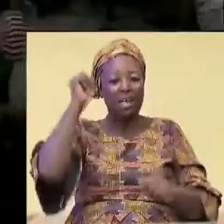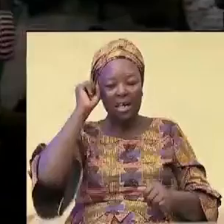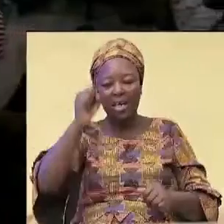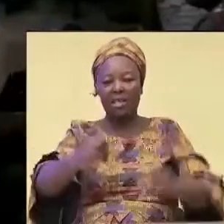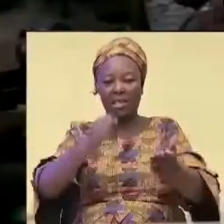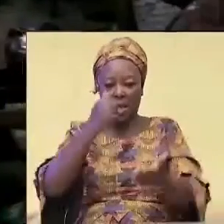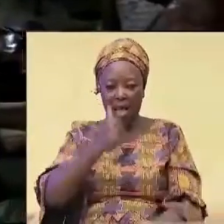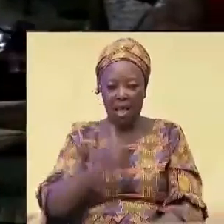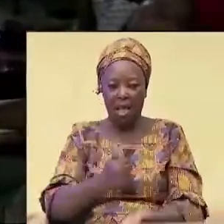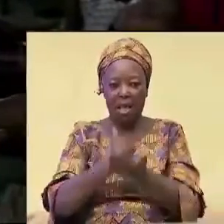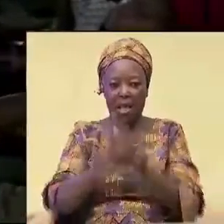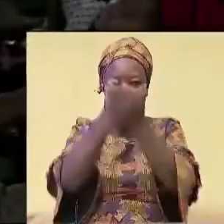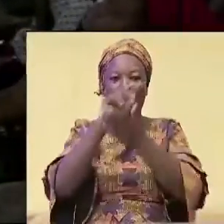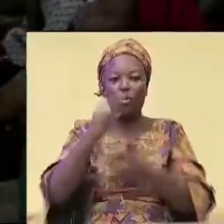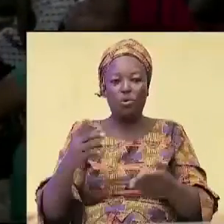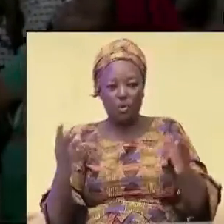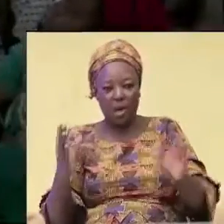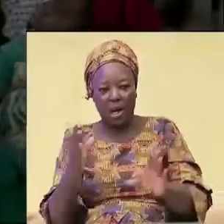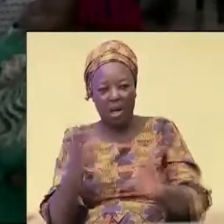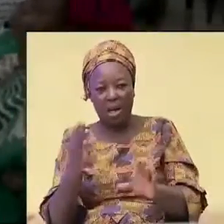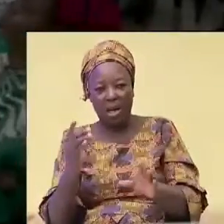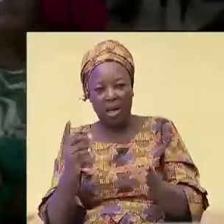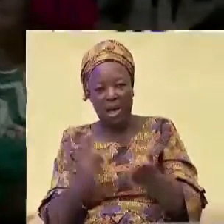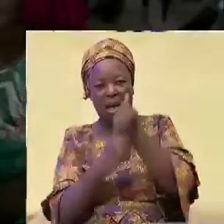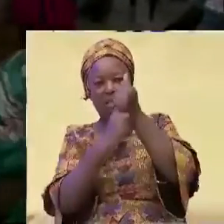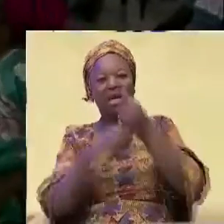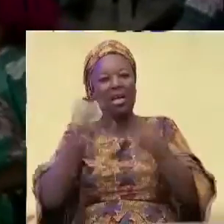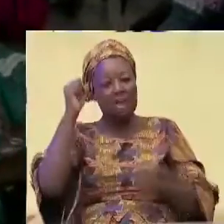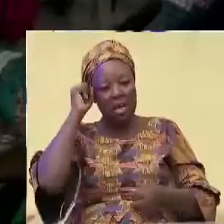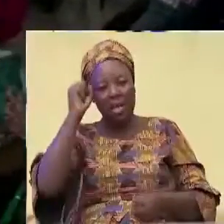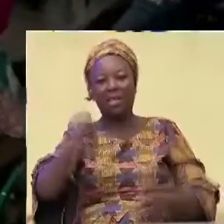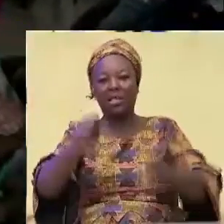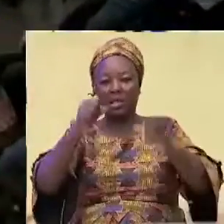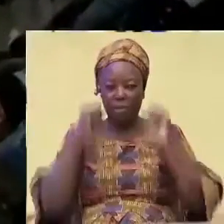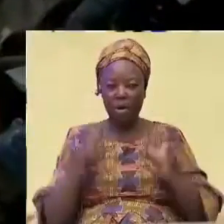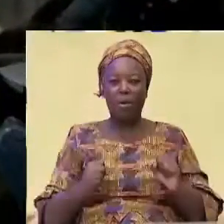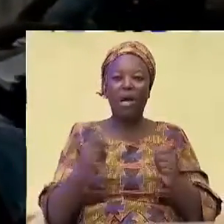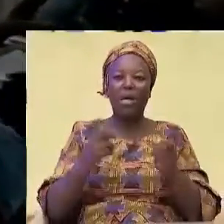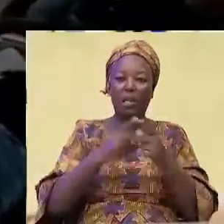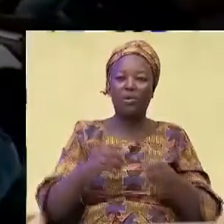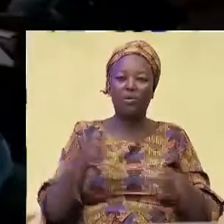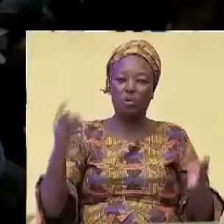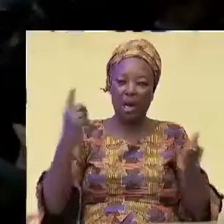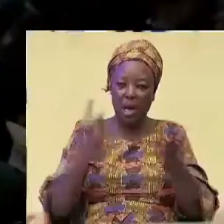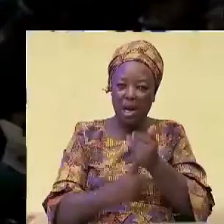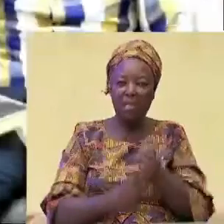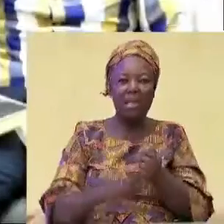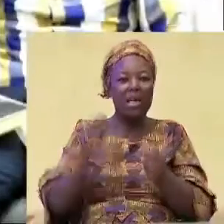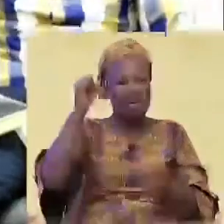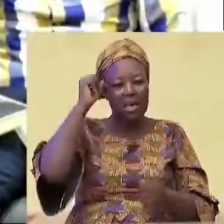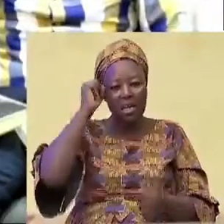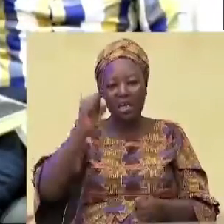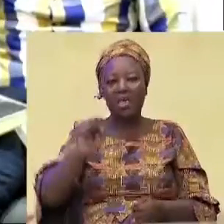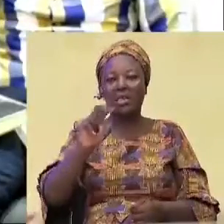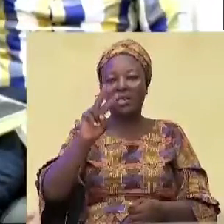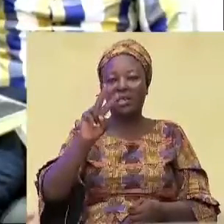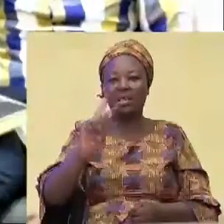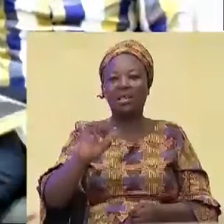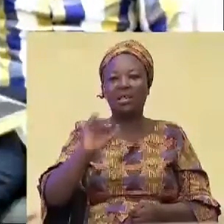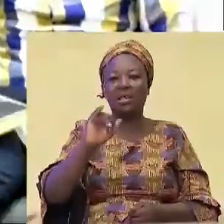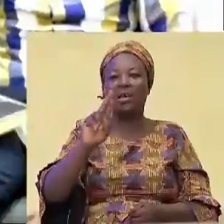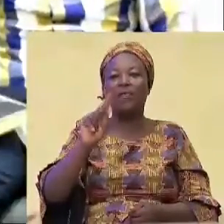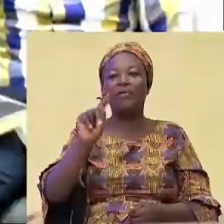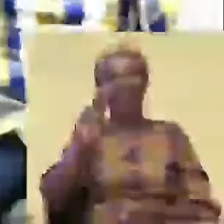catch his power. You catch his virtue. And then